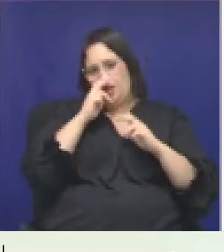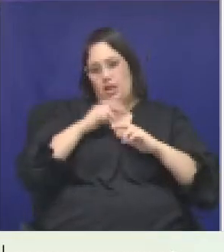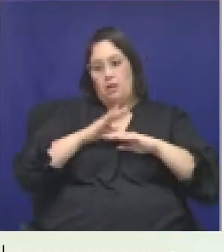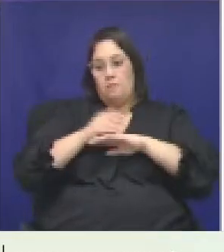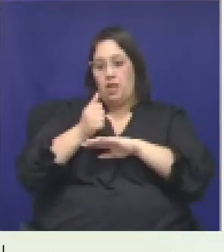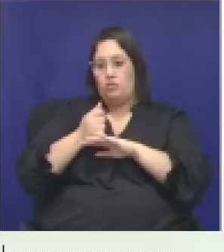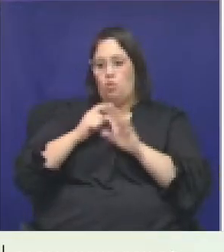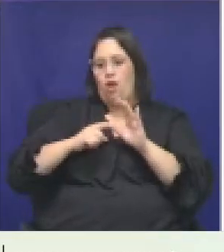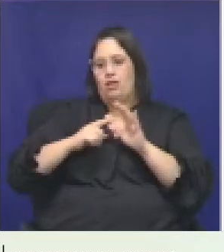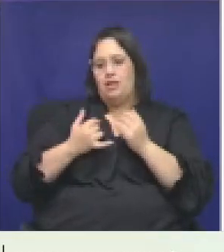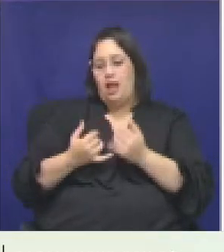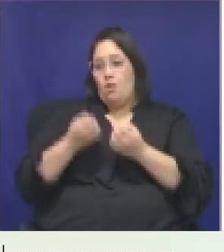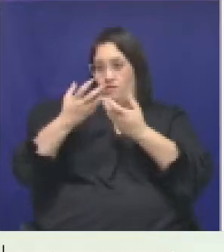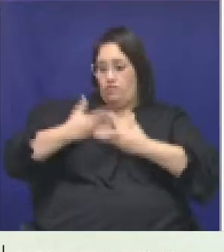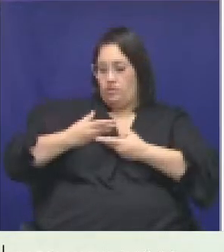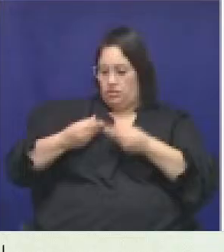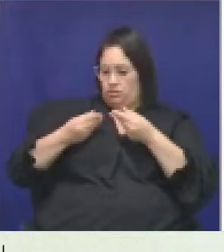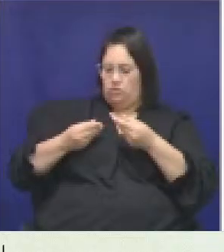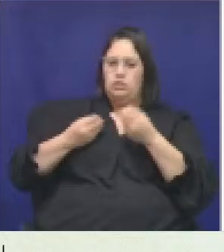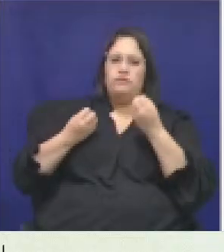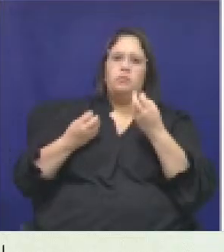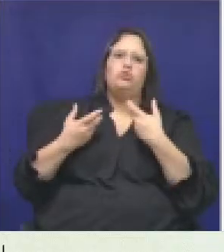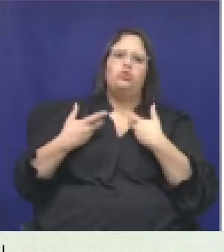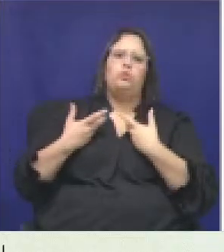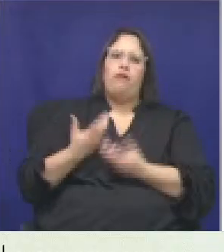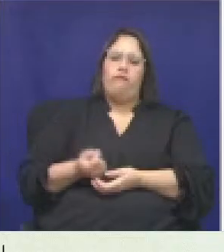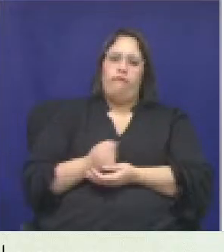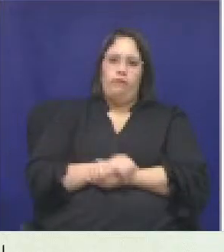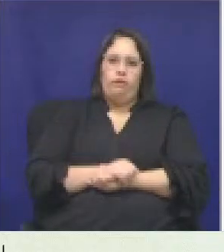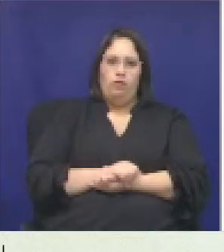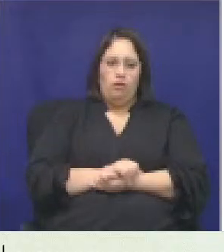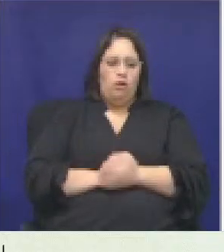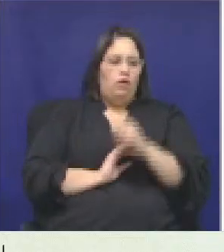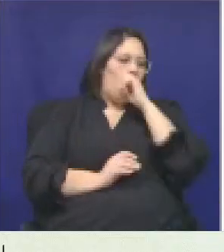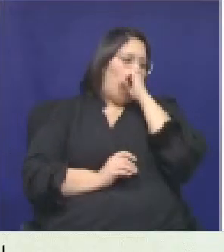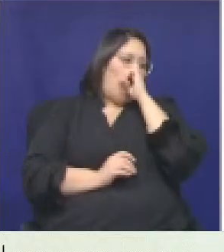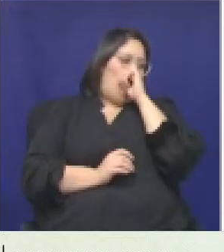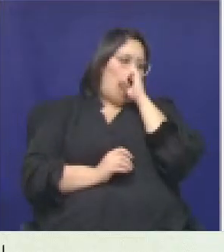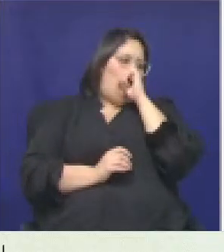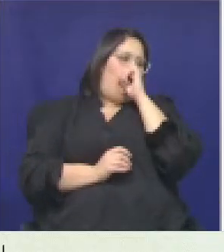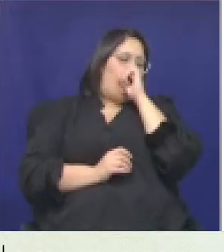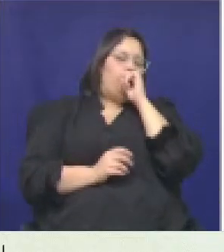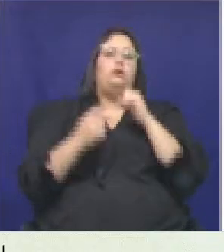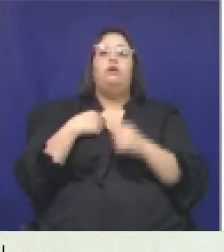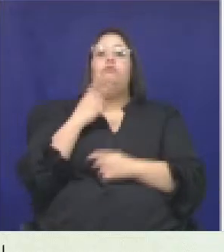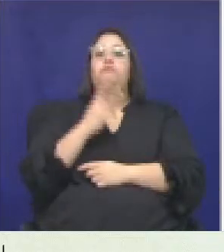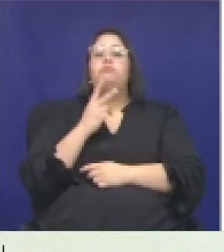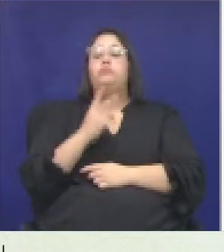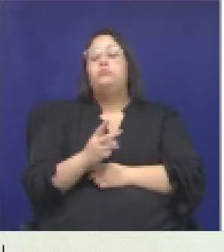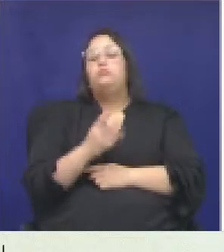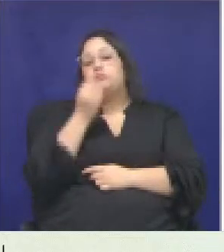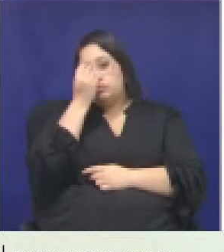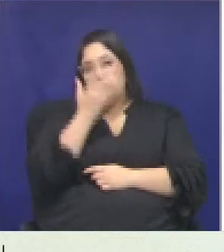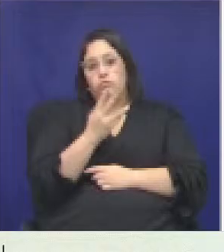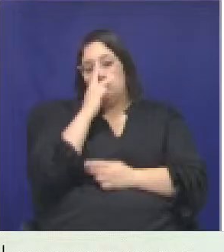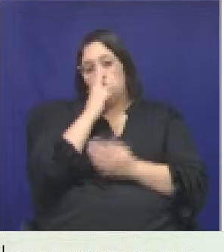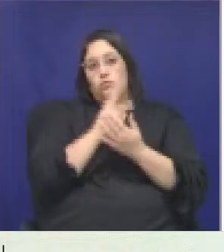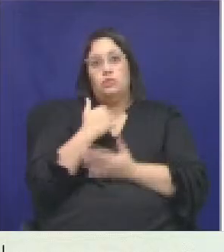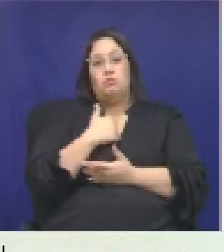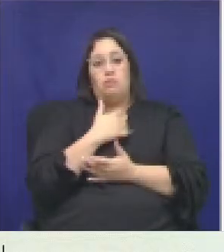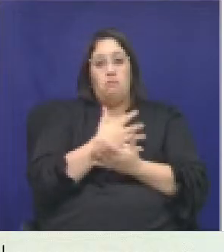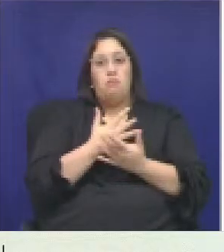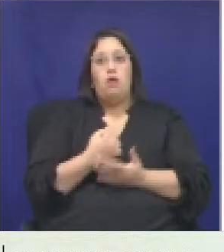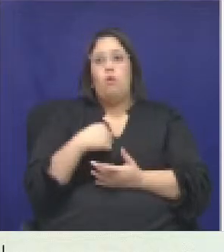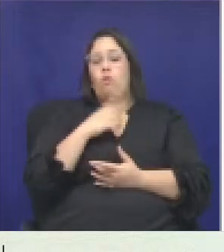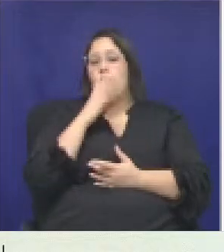quality of the information that we have at our disposal. And so I want to echo Honorable Swartz's sentiment that we must not just